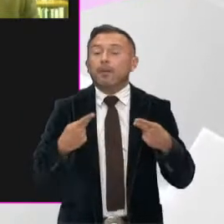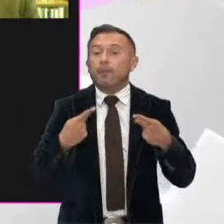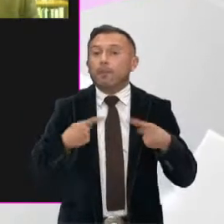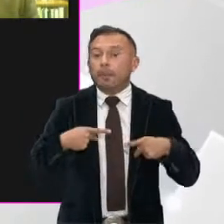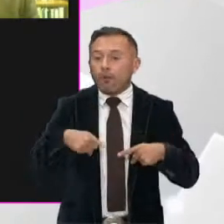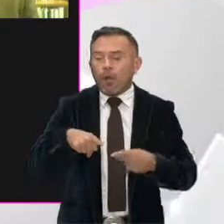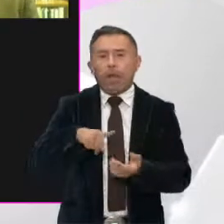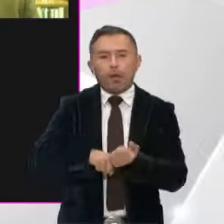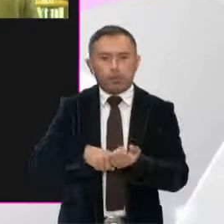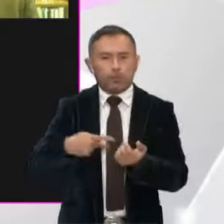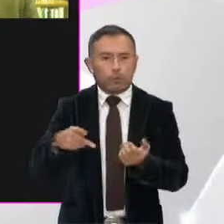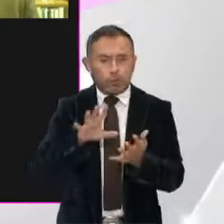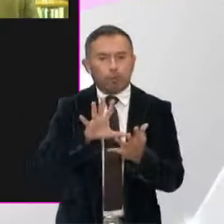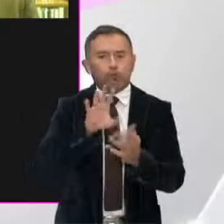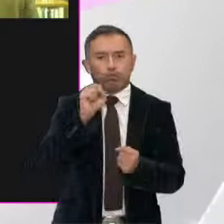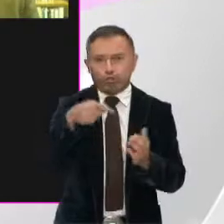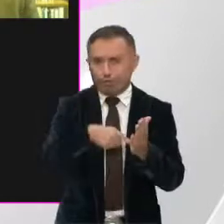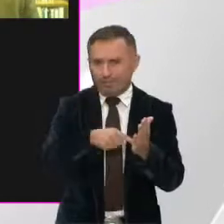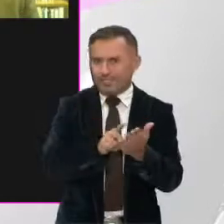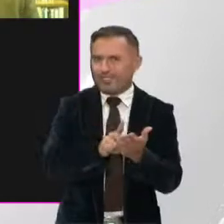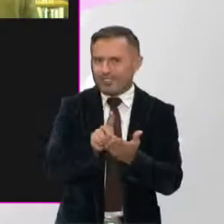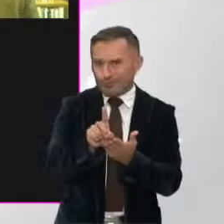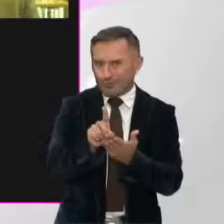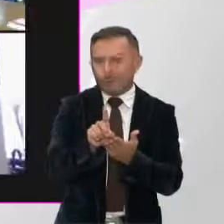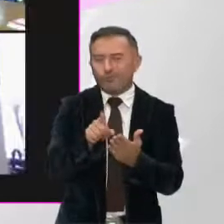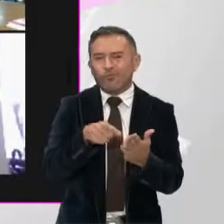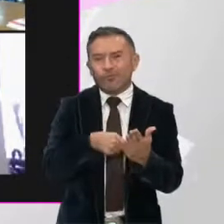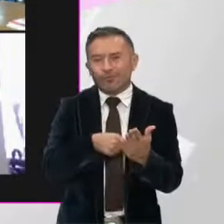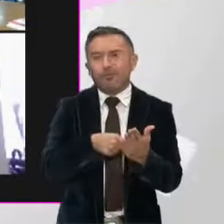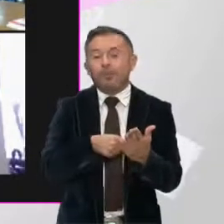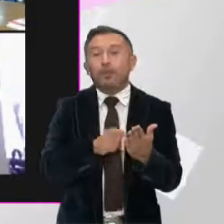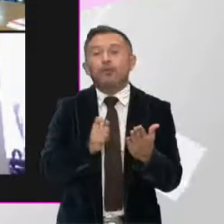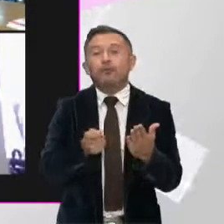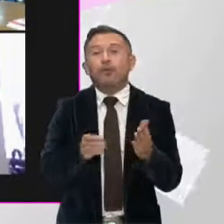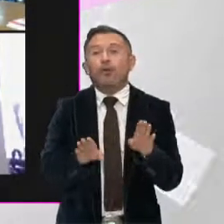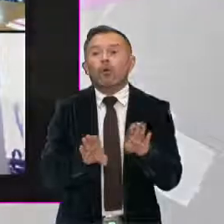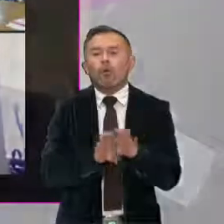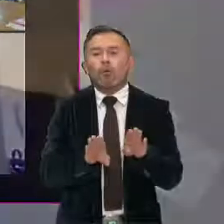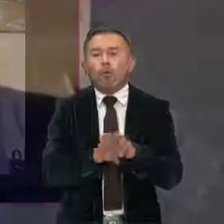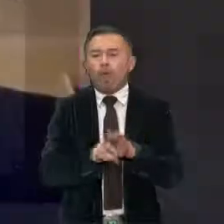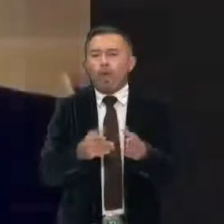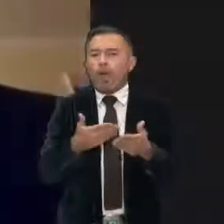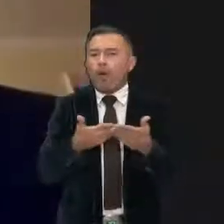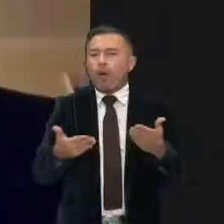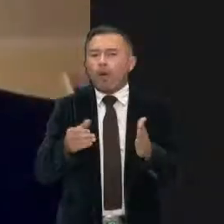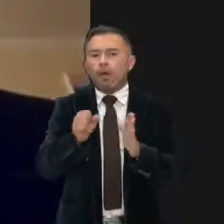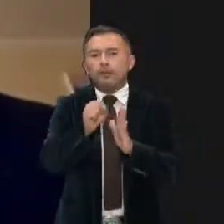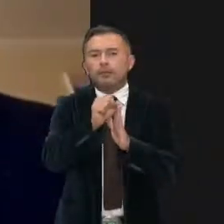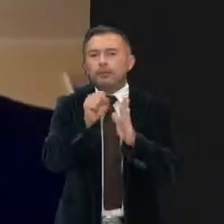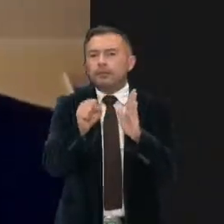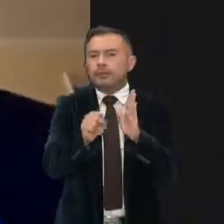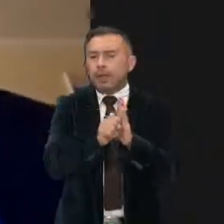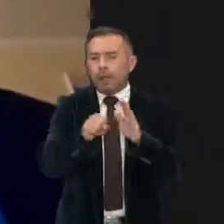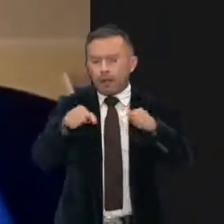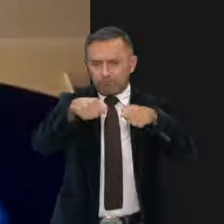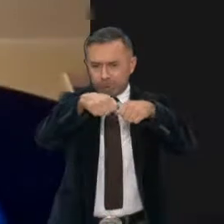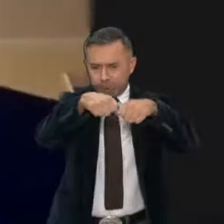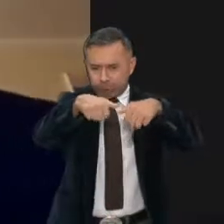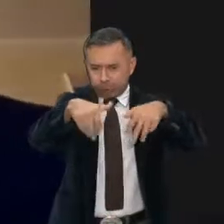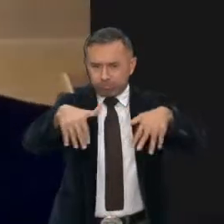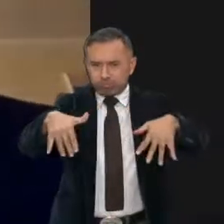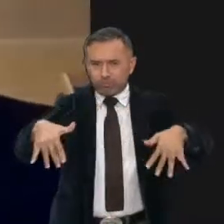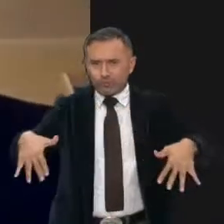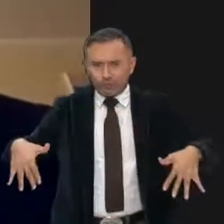this time, we have to change this because the citizen has constitutional rights, and our actions